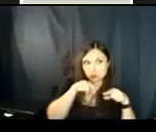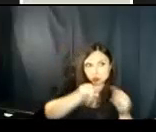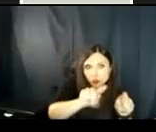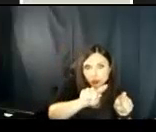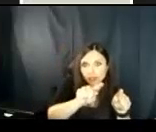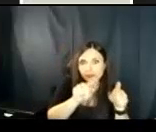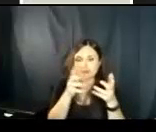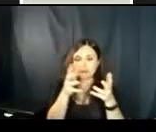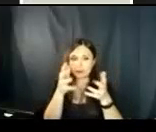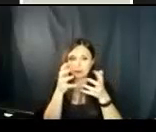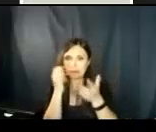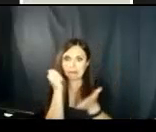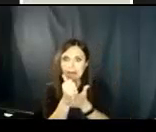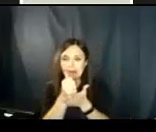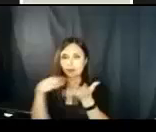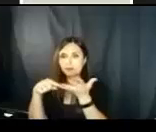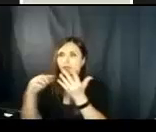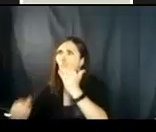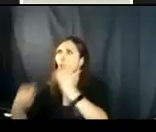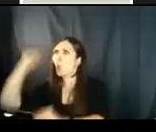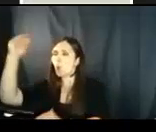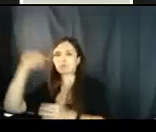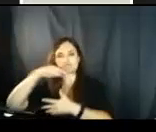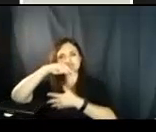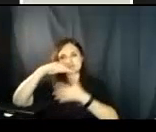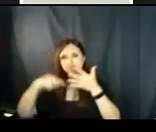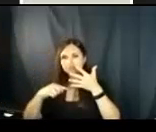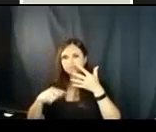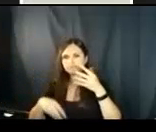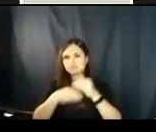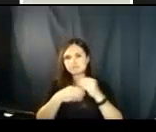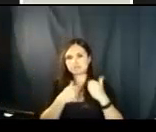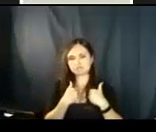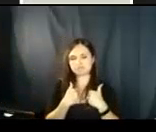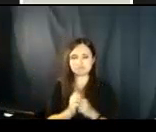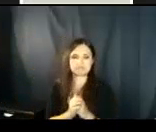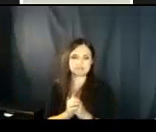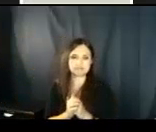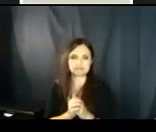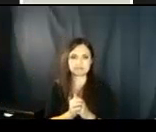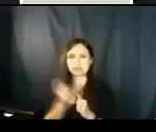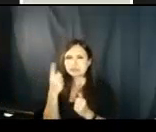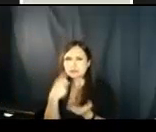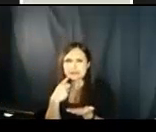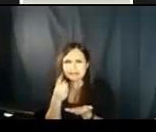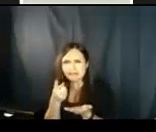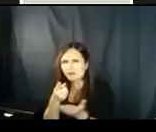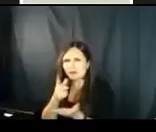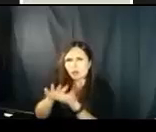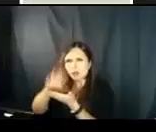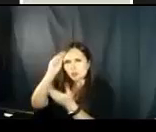something that I wanted to show you this because, and somebody mentioned about the learning objective.